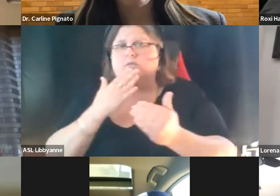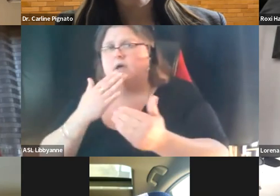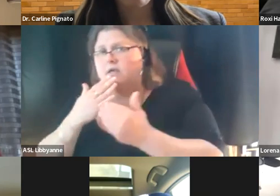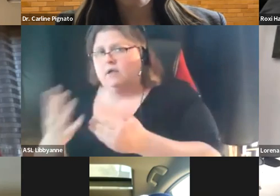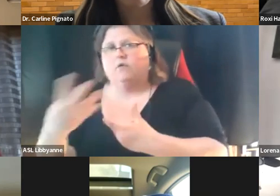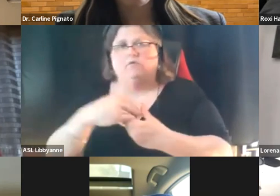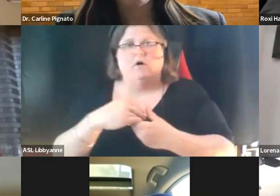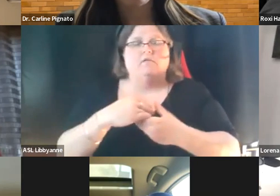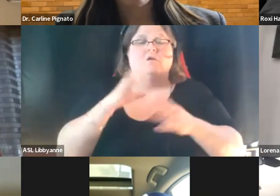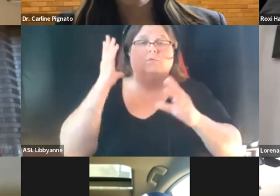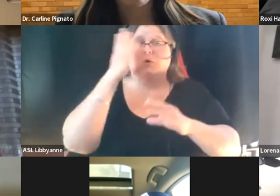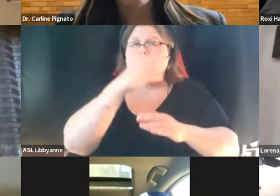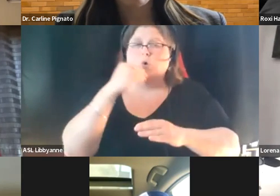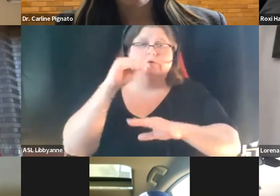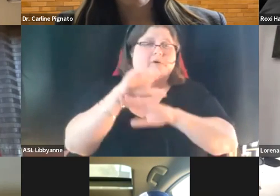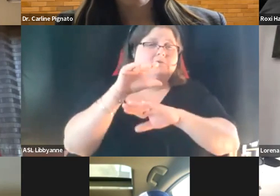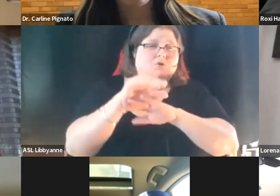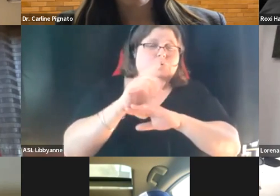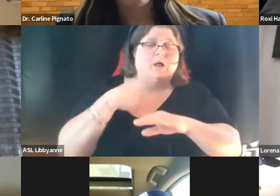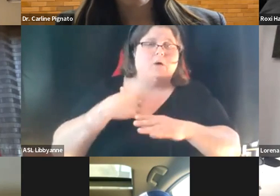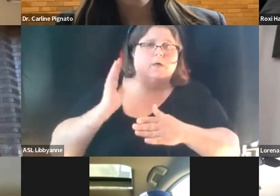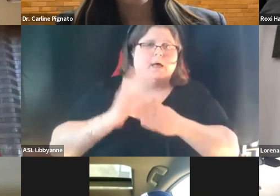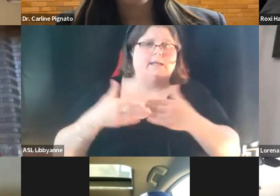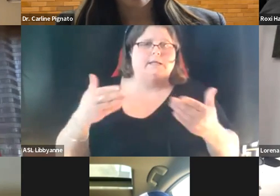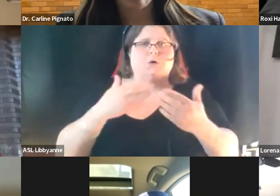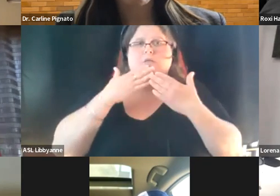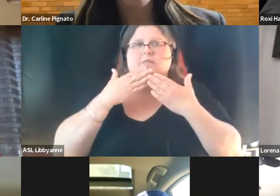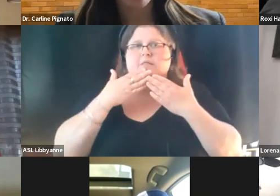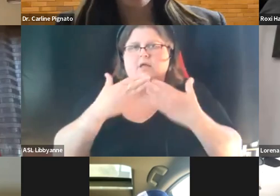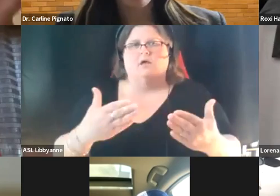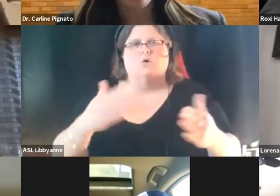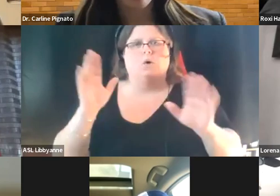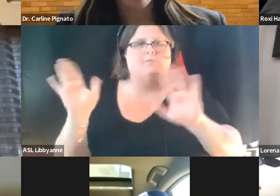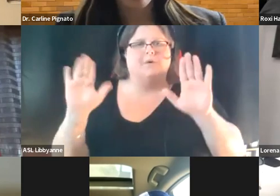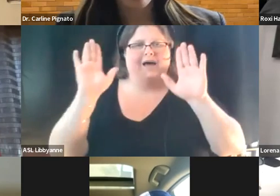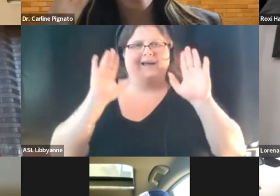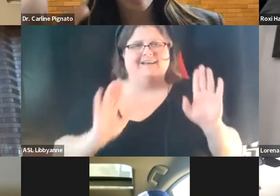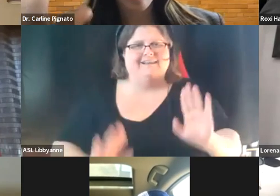afternoon, and I will end here. Thank you all. Adios.